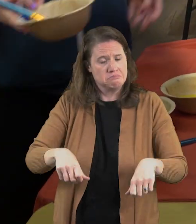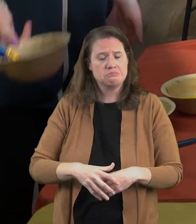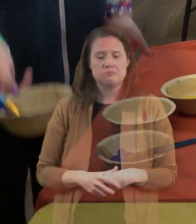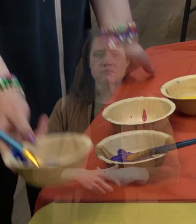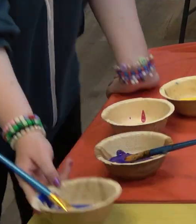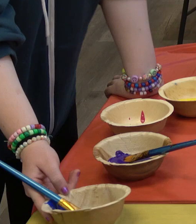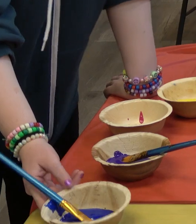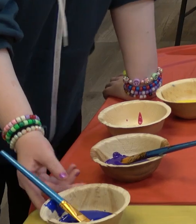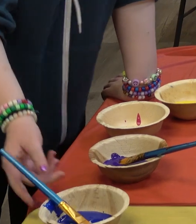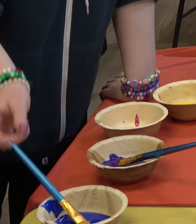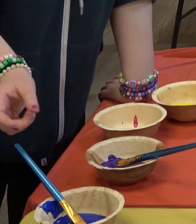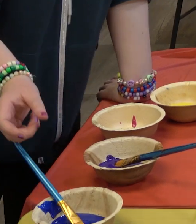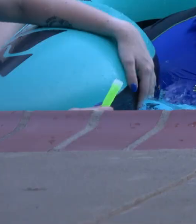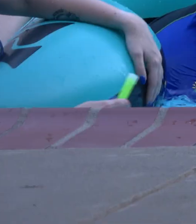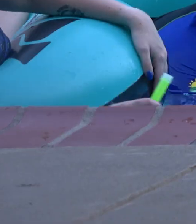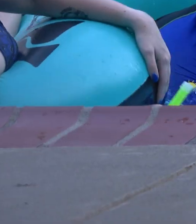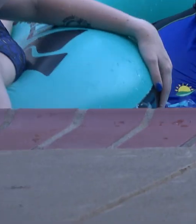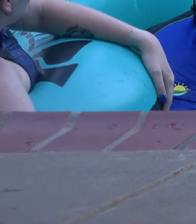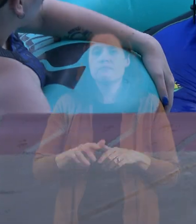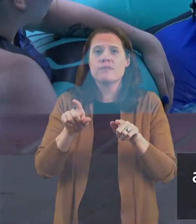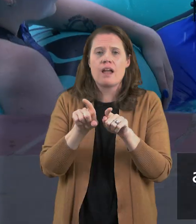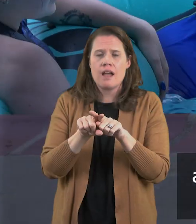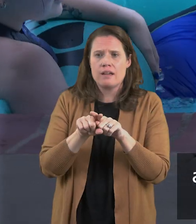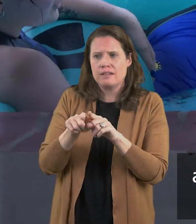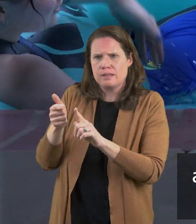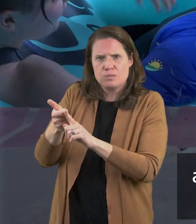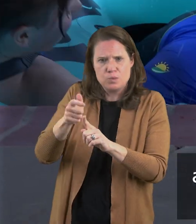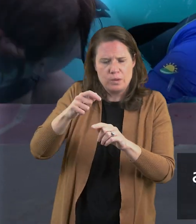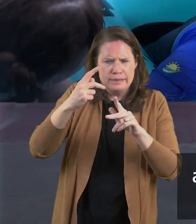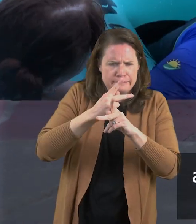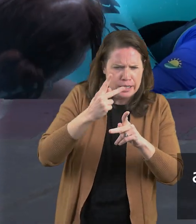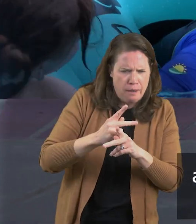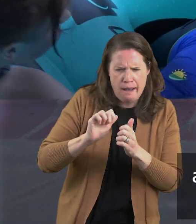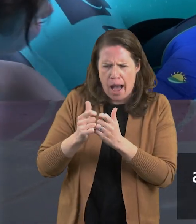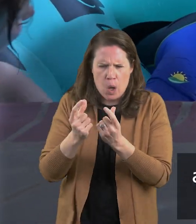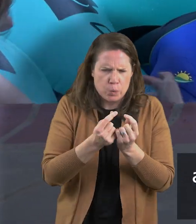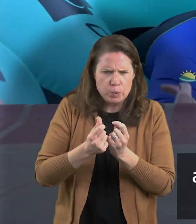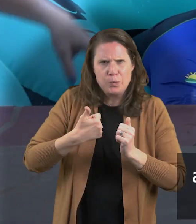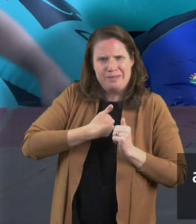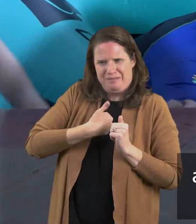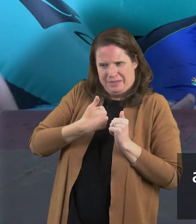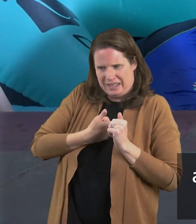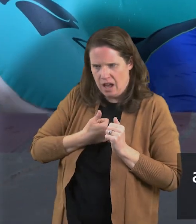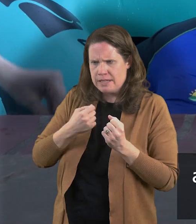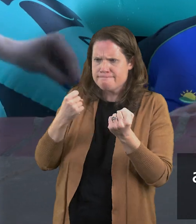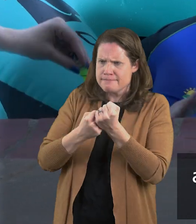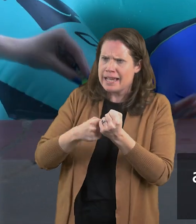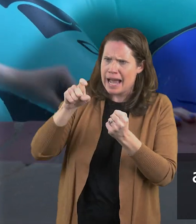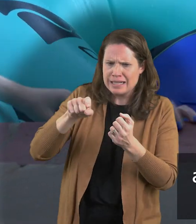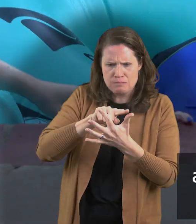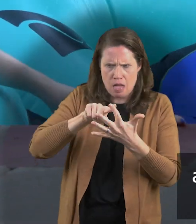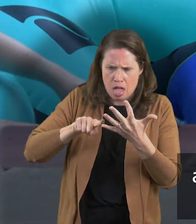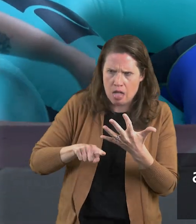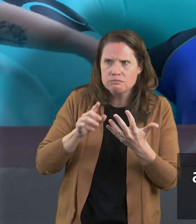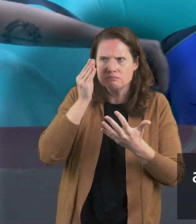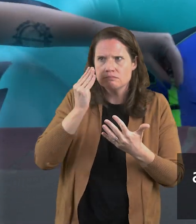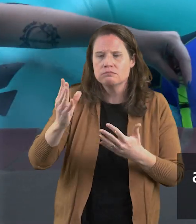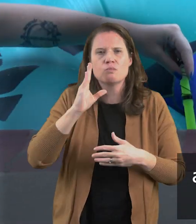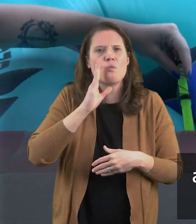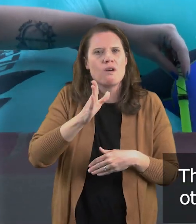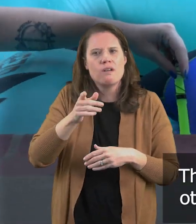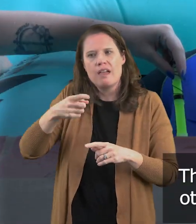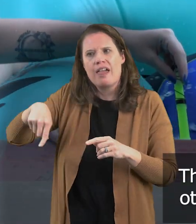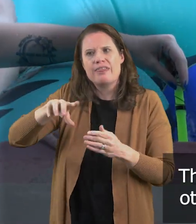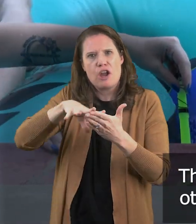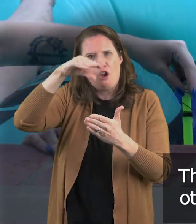pretty independent Jojo swims with an inner tube in a pool. and figure out things for themselves and advocate for themselves. Campers and counselors dance in